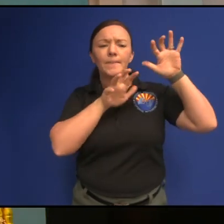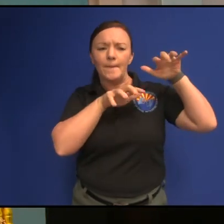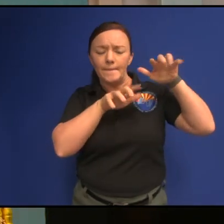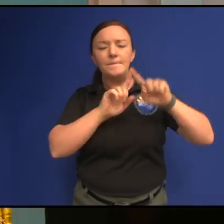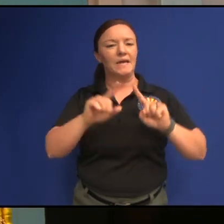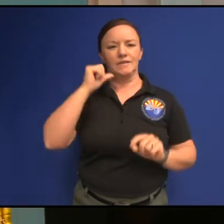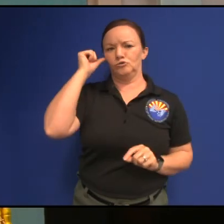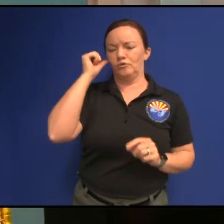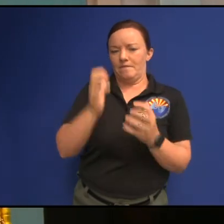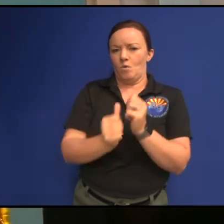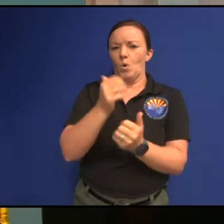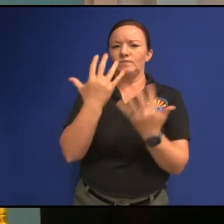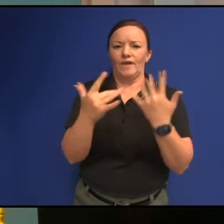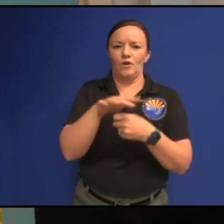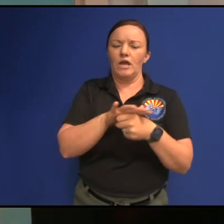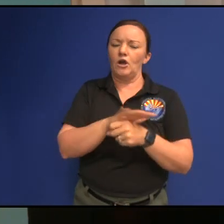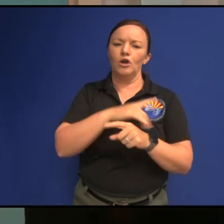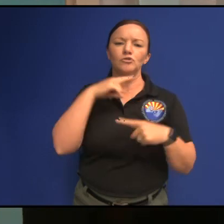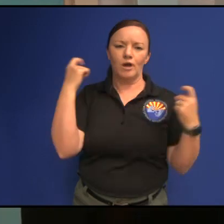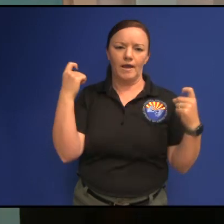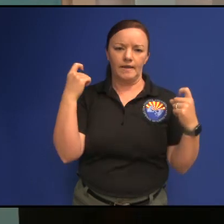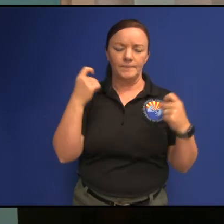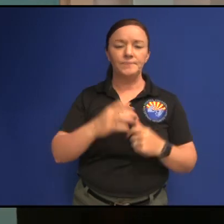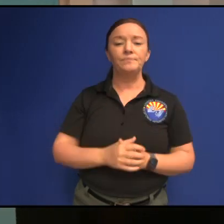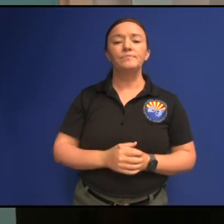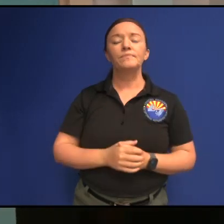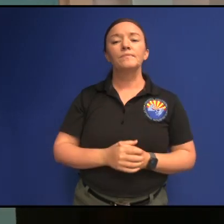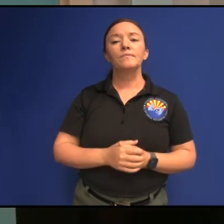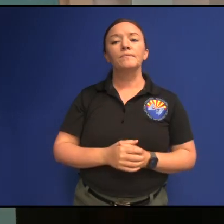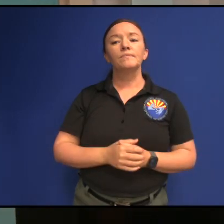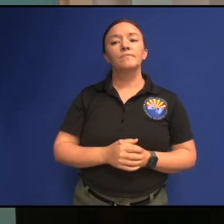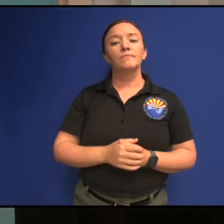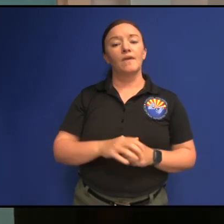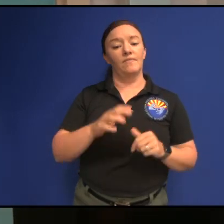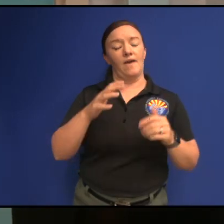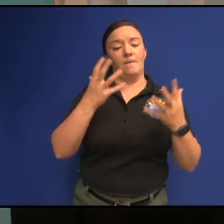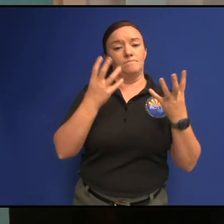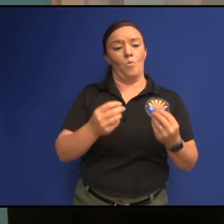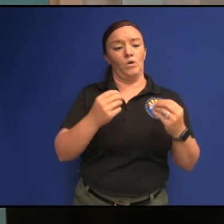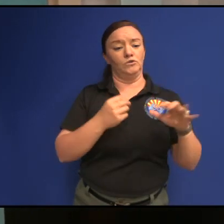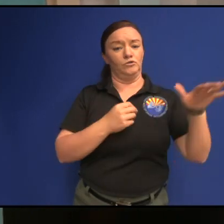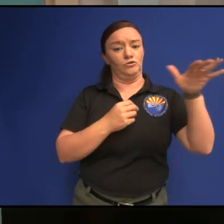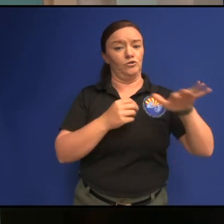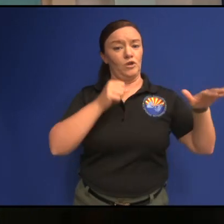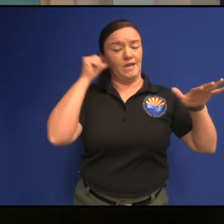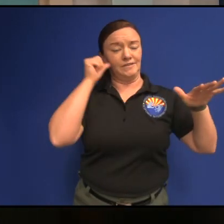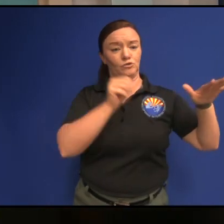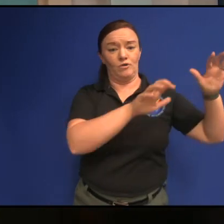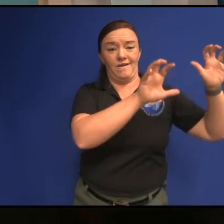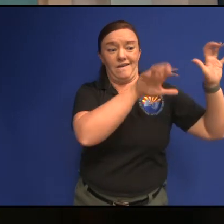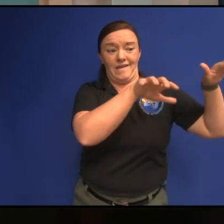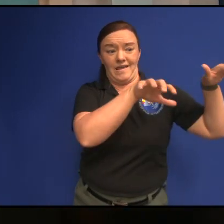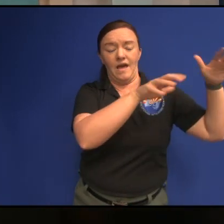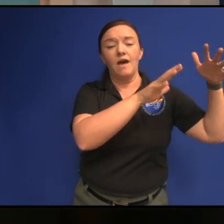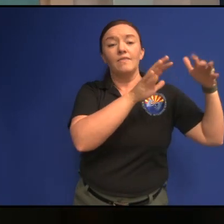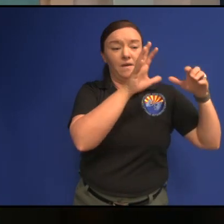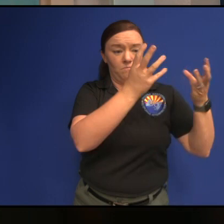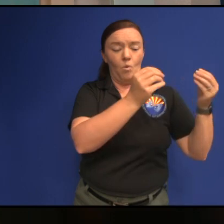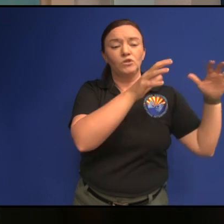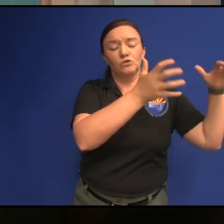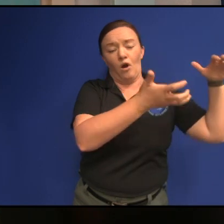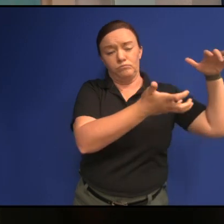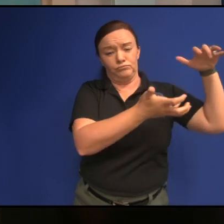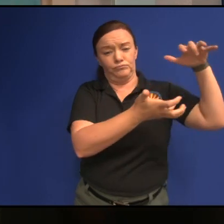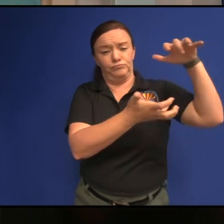yesterday. But now the moisture that was here yesterday that produced these storms is now over us today, and that means today we have a better